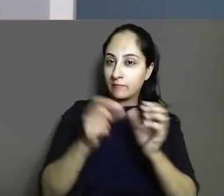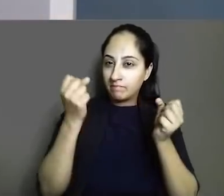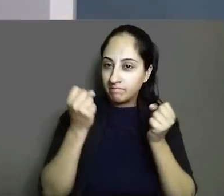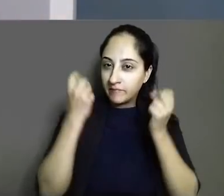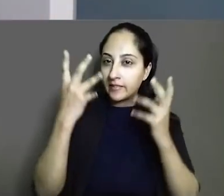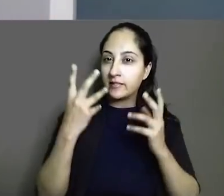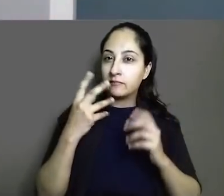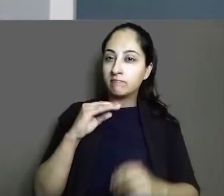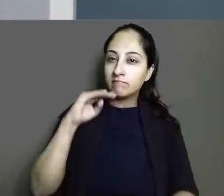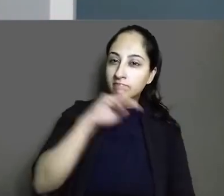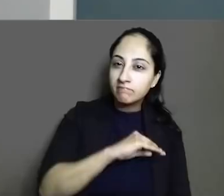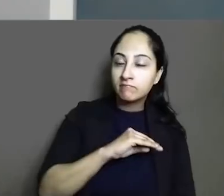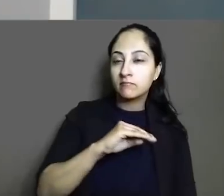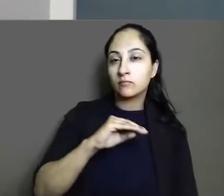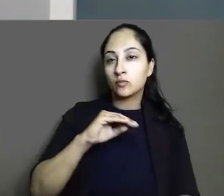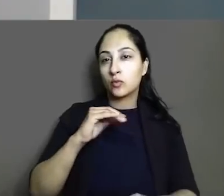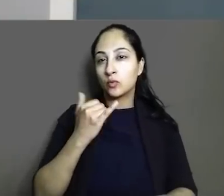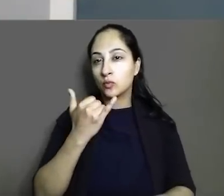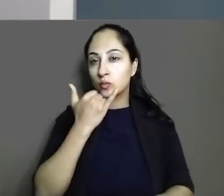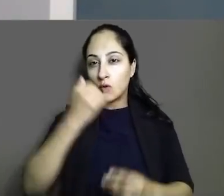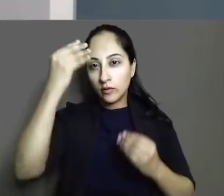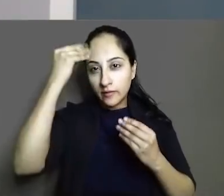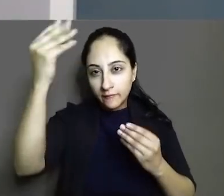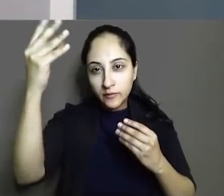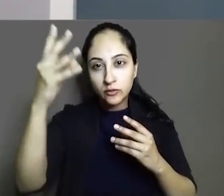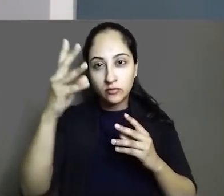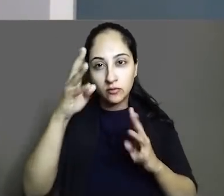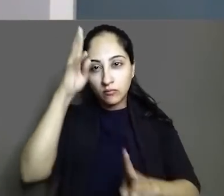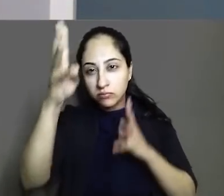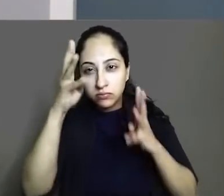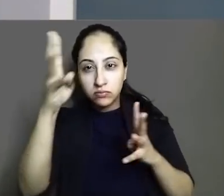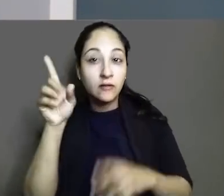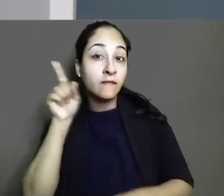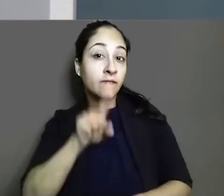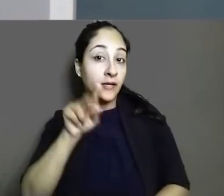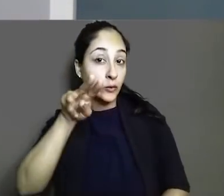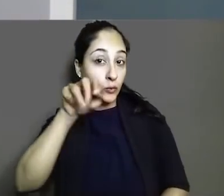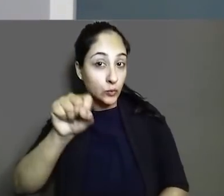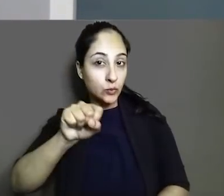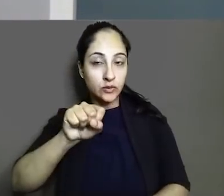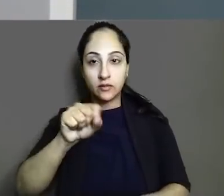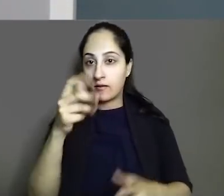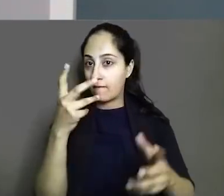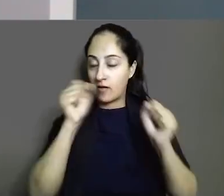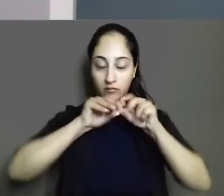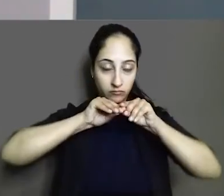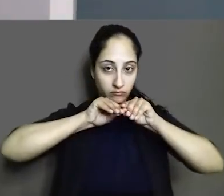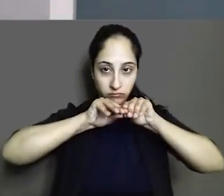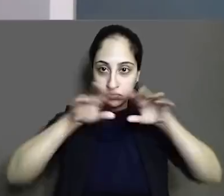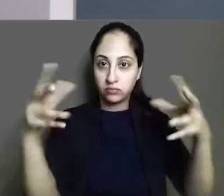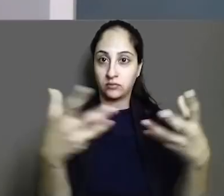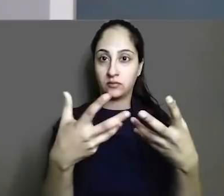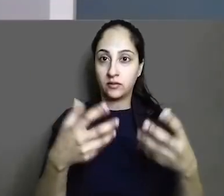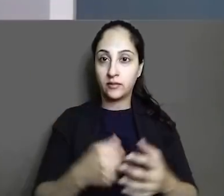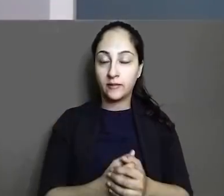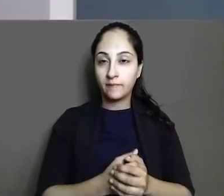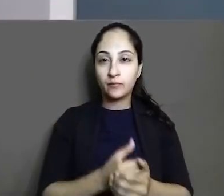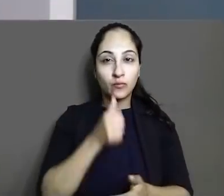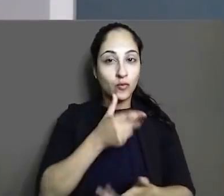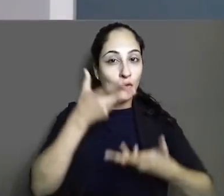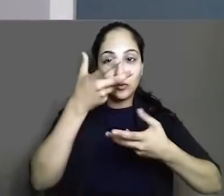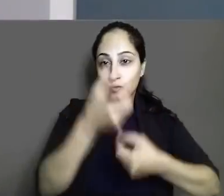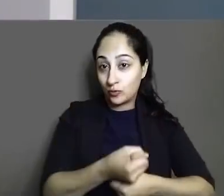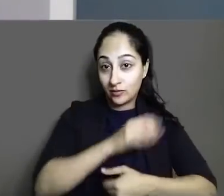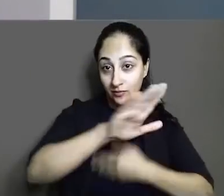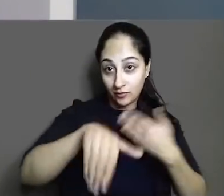careful investigations that you want to listen to. So when you hear about a severe reaction, it's really important to think about three things.